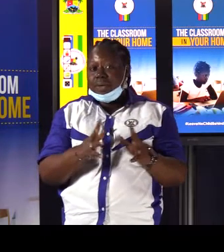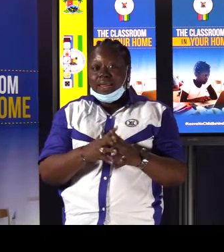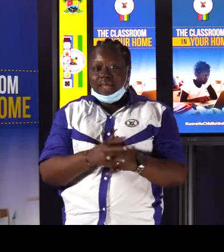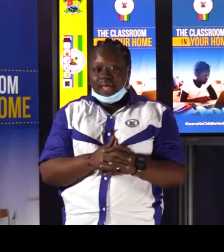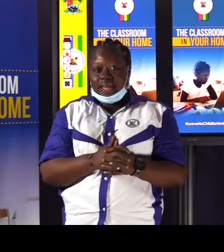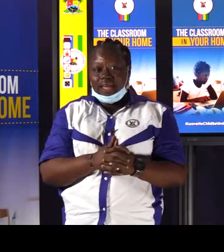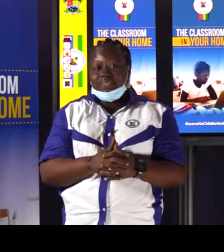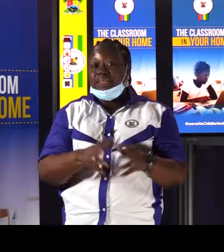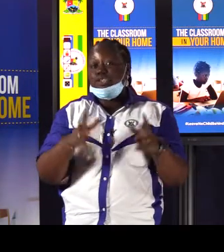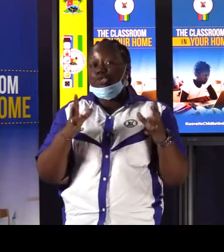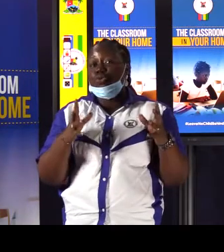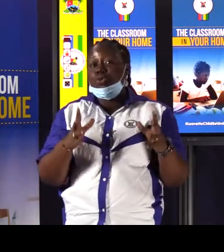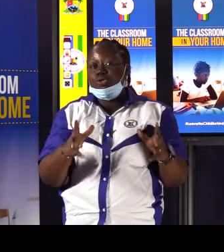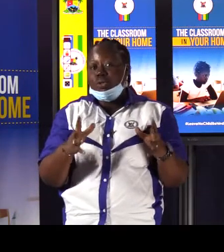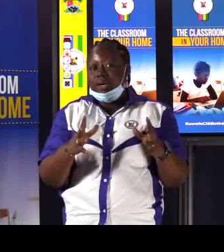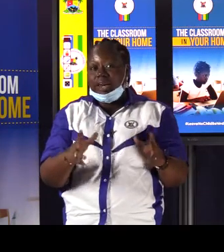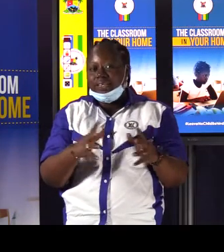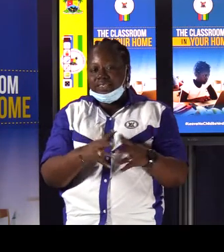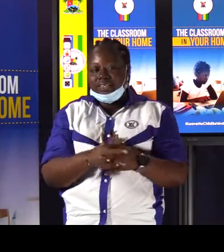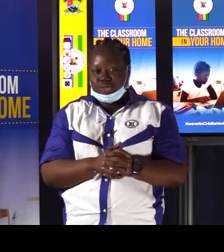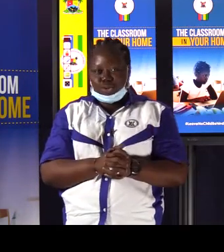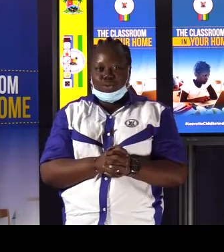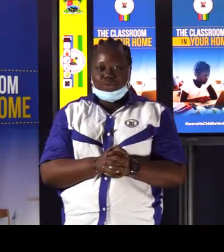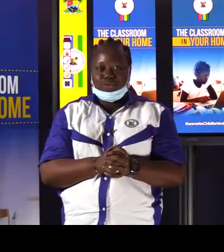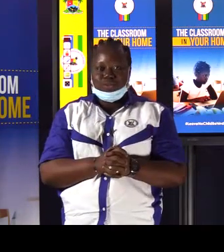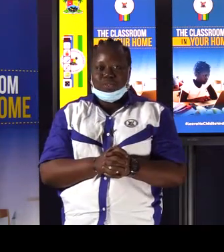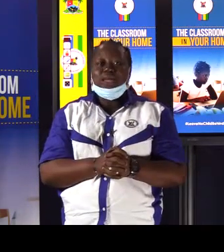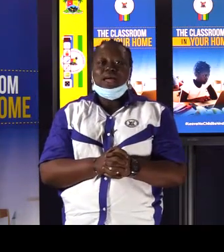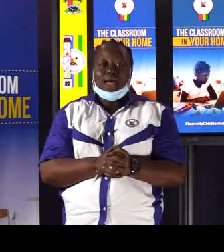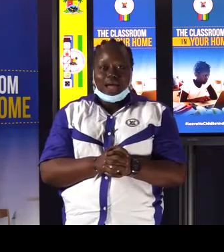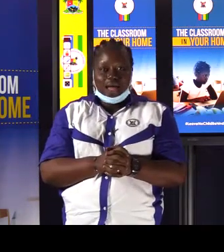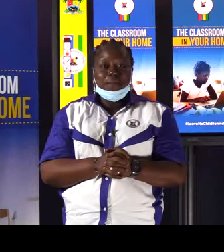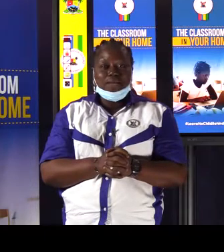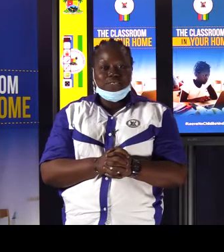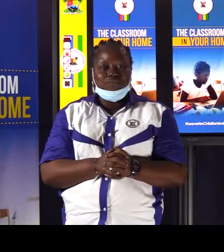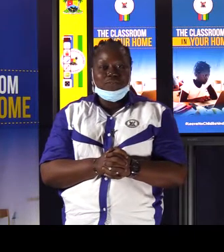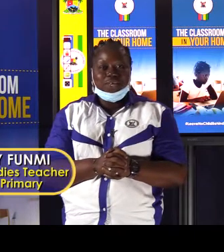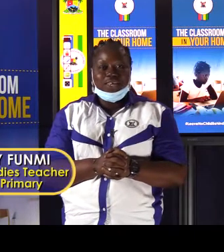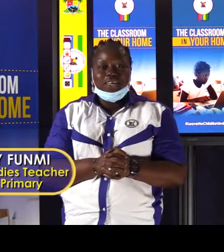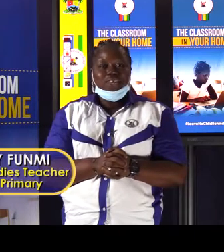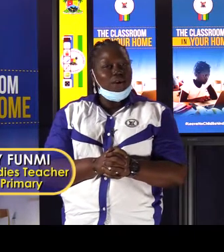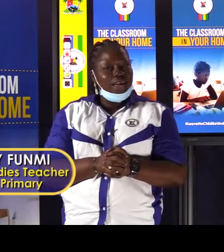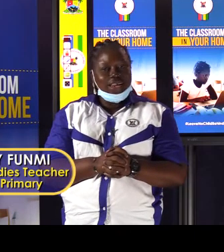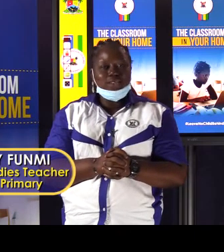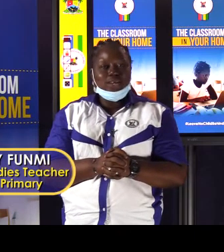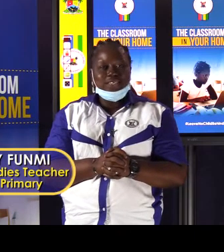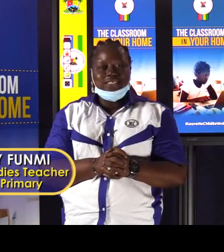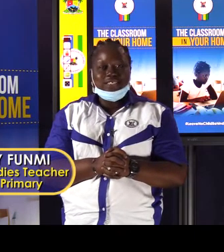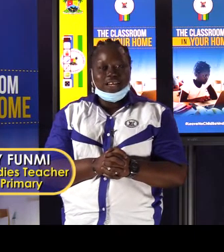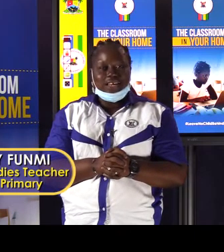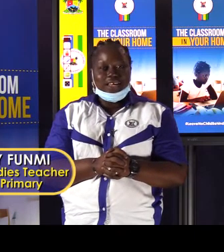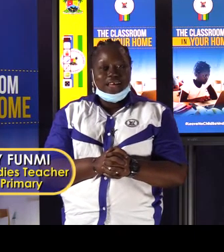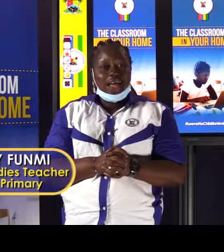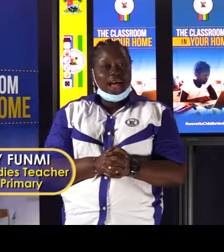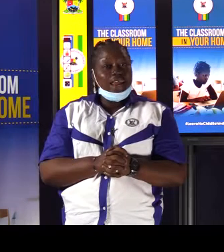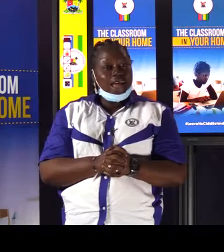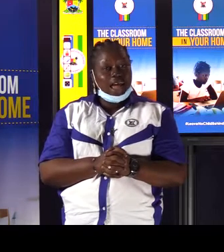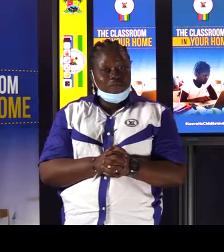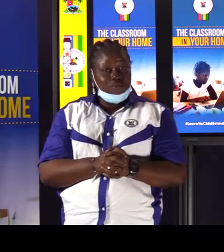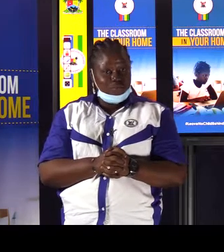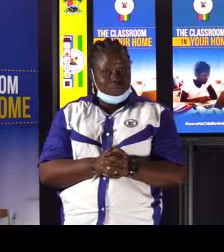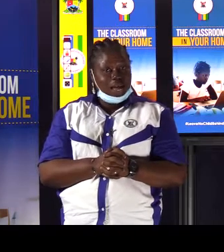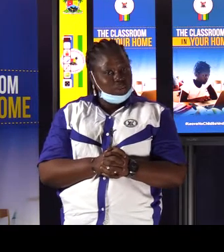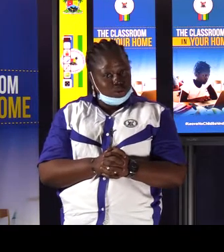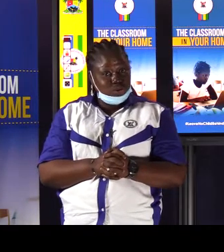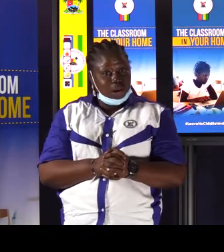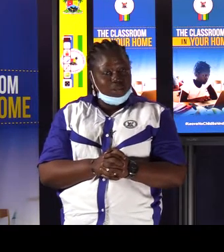are academically engaged in addition to what you're learning in school. I am Auntie Fumi, your English Studies teacher, and I